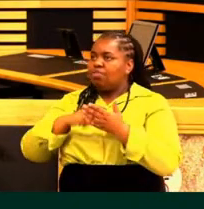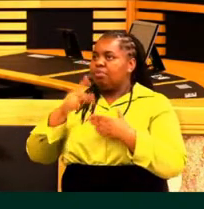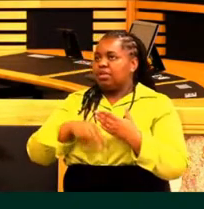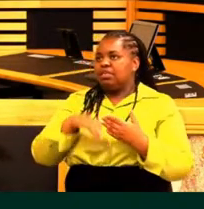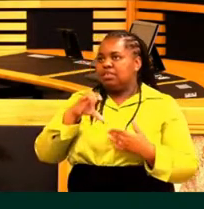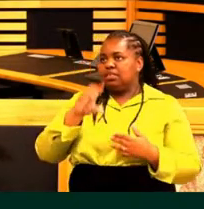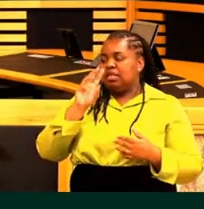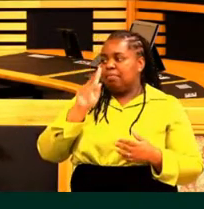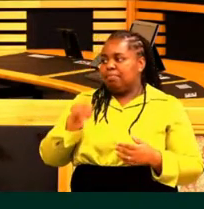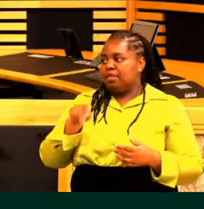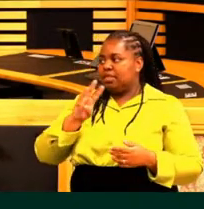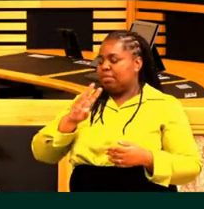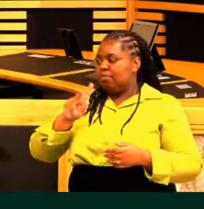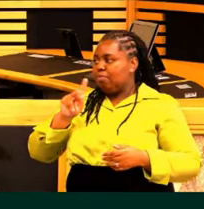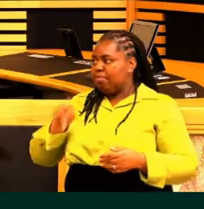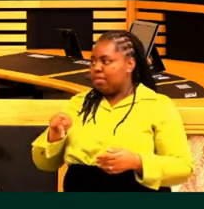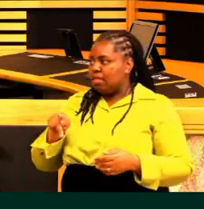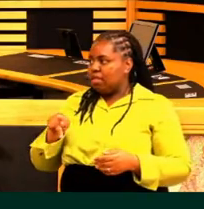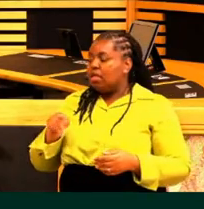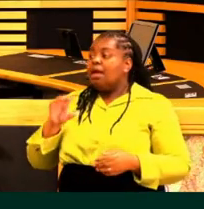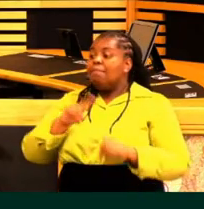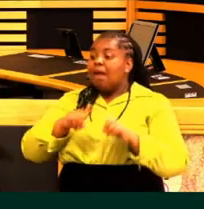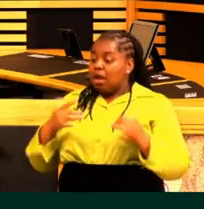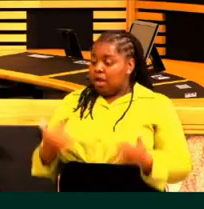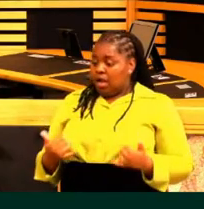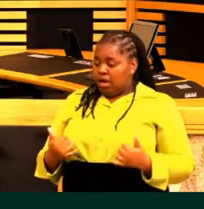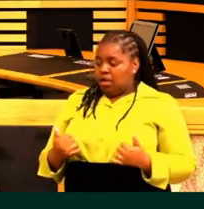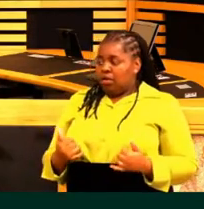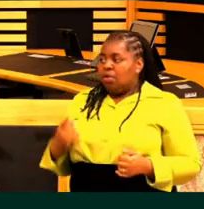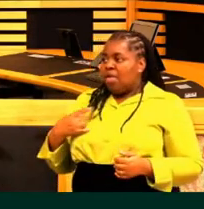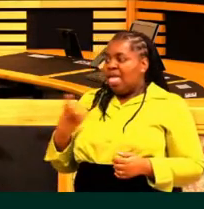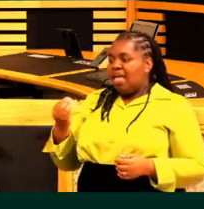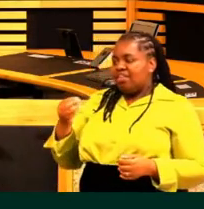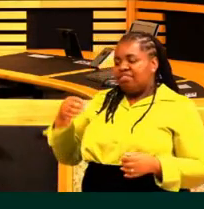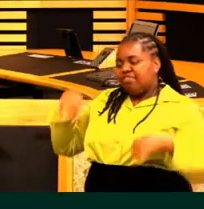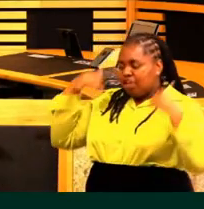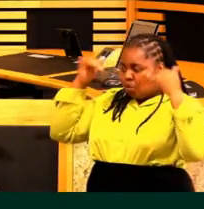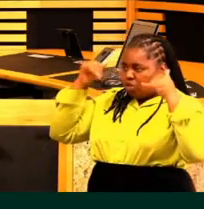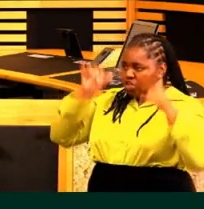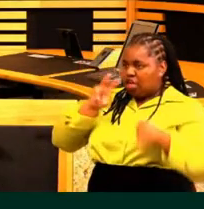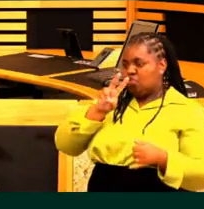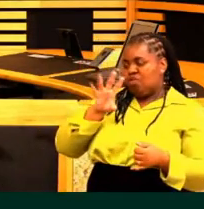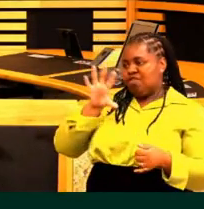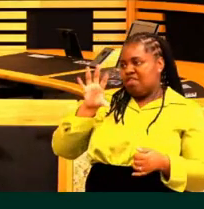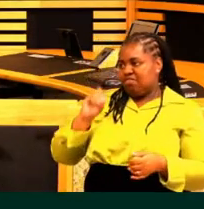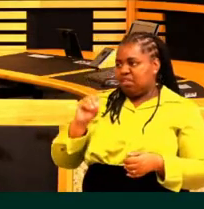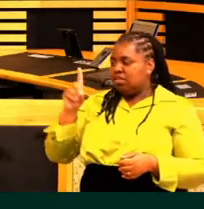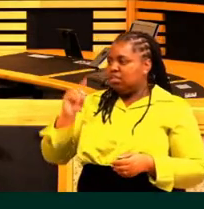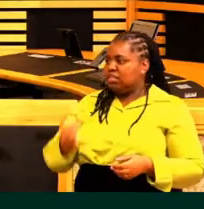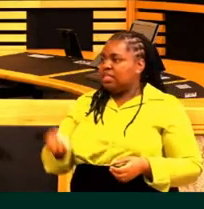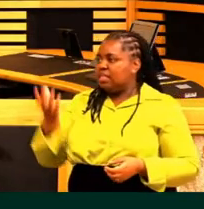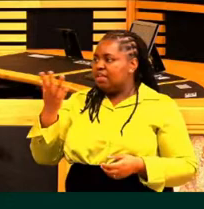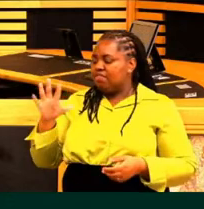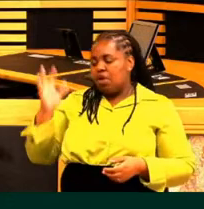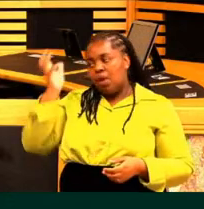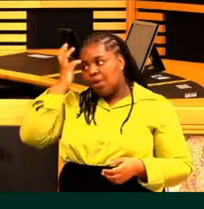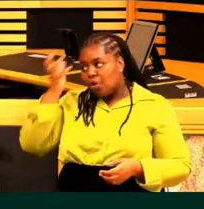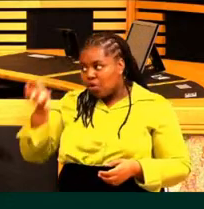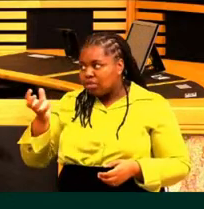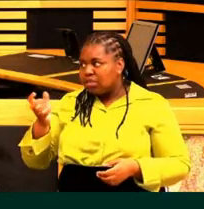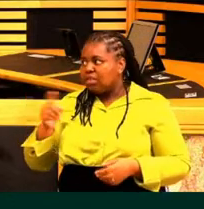cwps currently 250 as in kiswai to incos